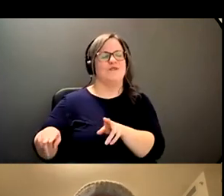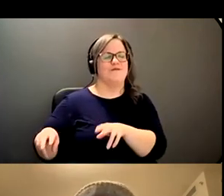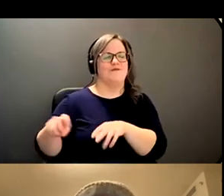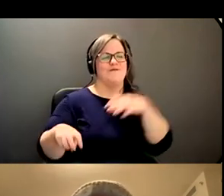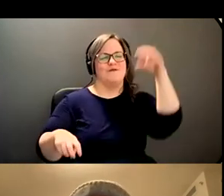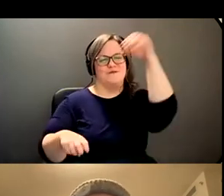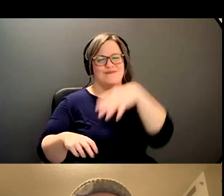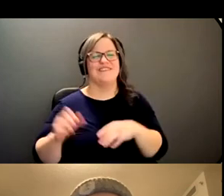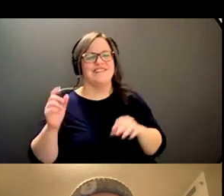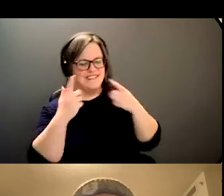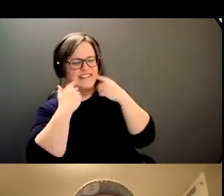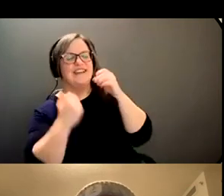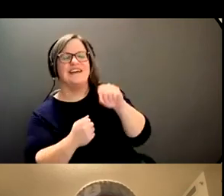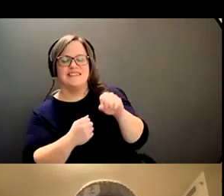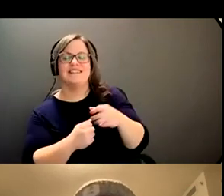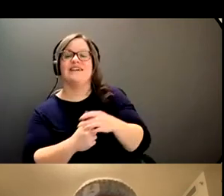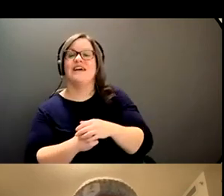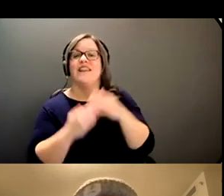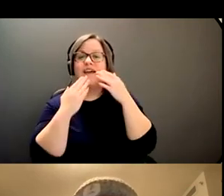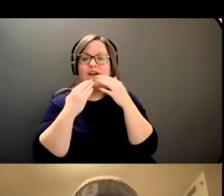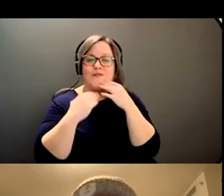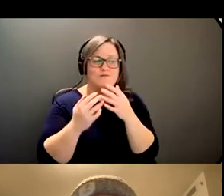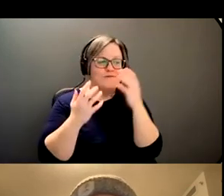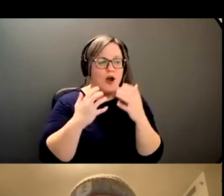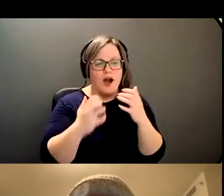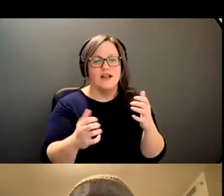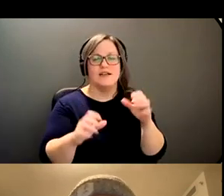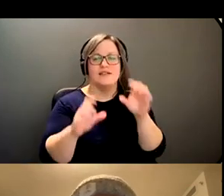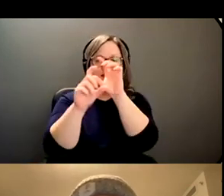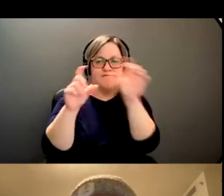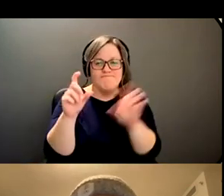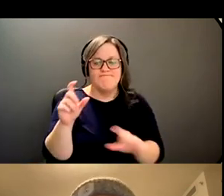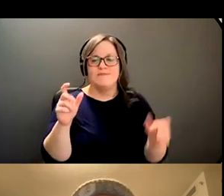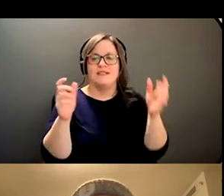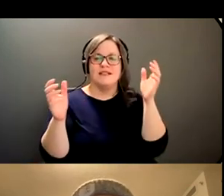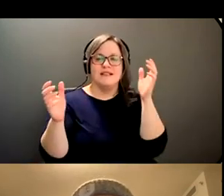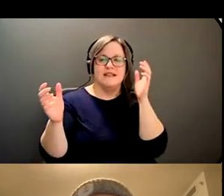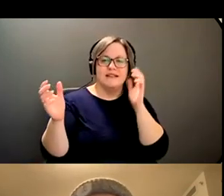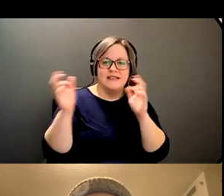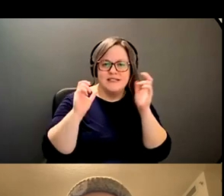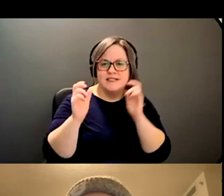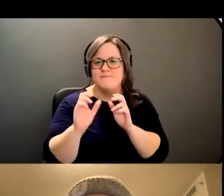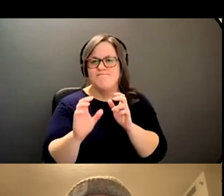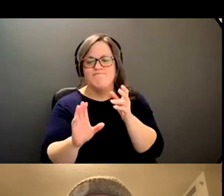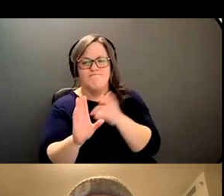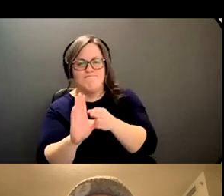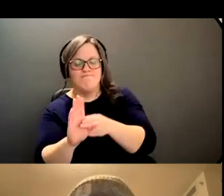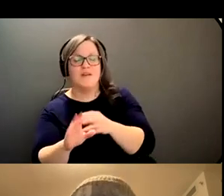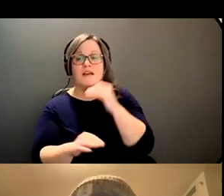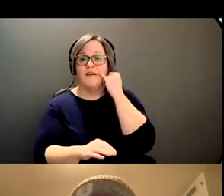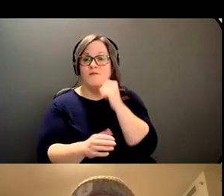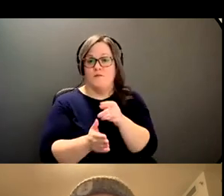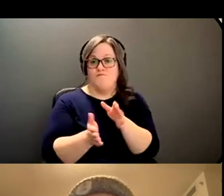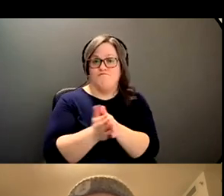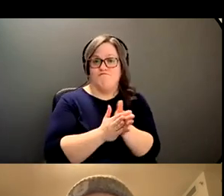Yeah. Yes, and thank you to our audience so much for listening and participating in this conversation as well. For those who are interested in learning